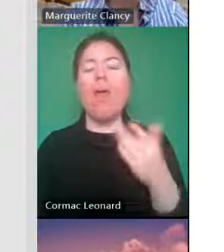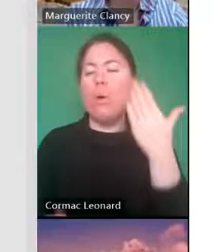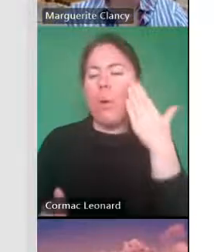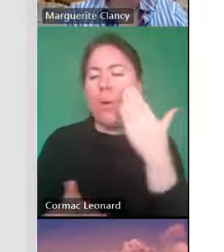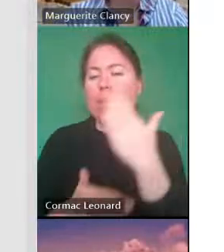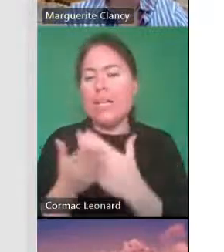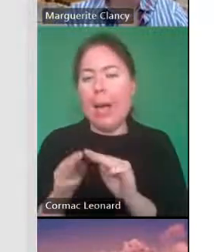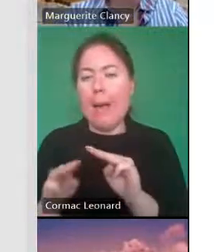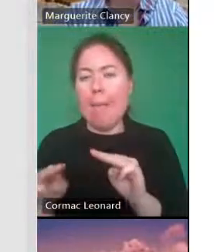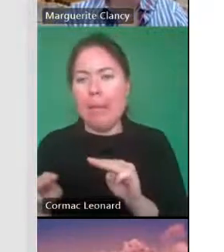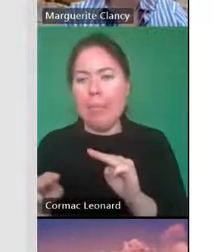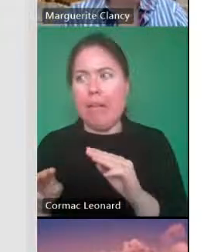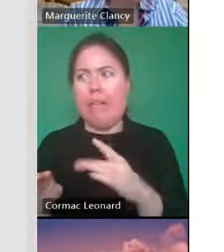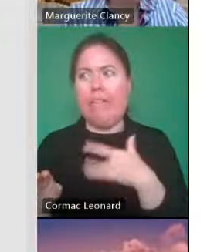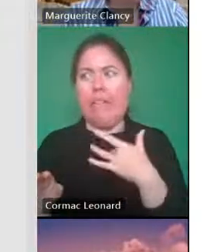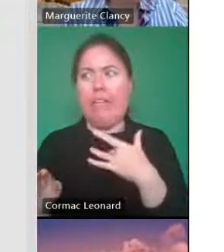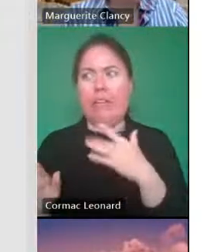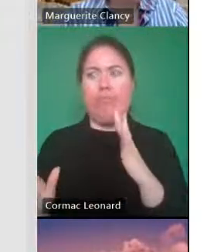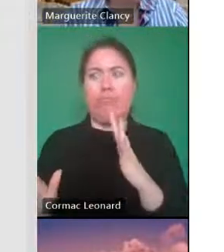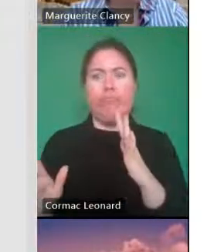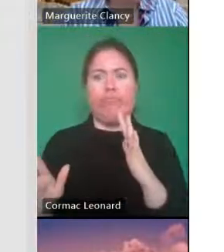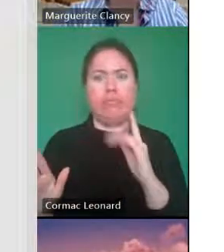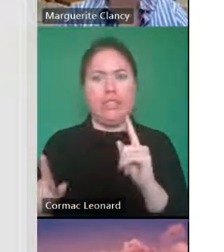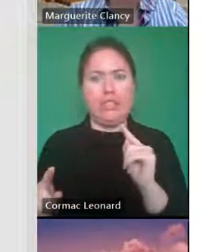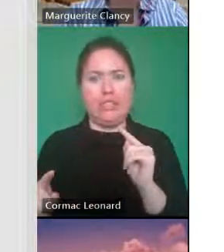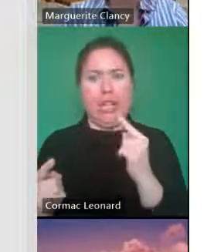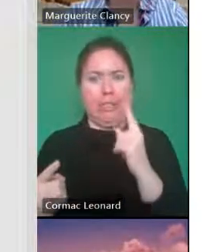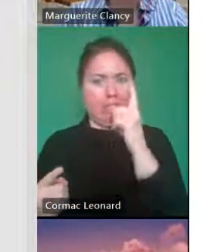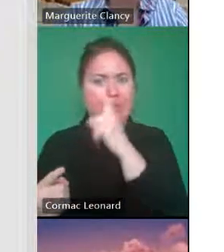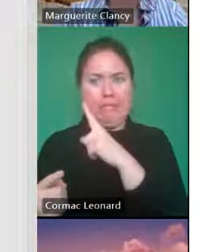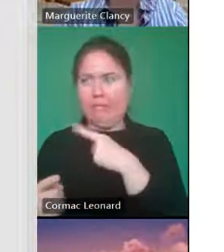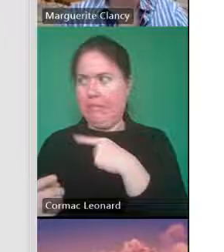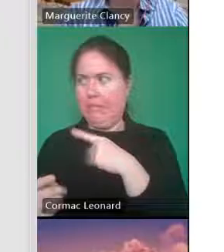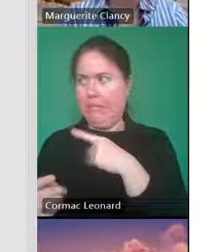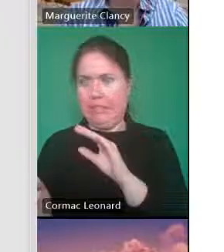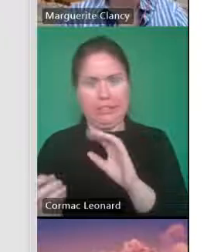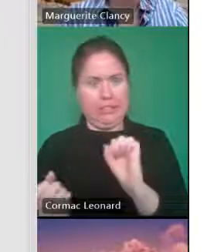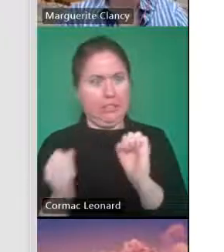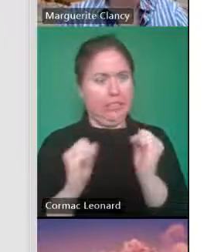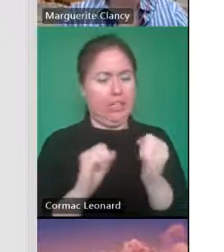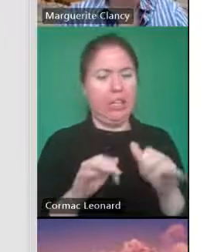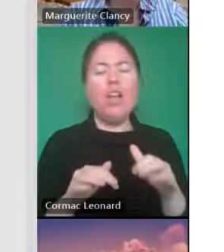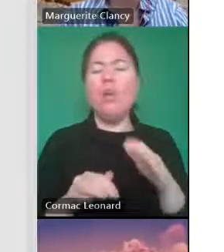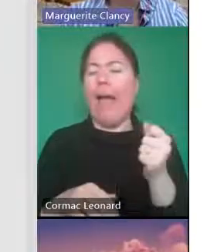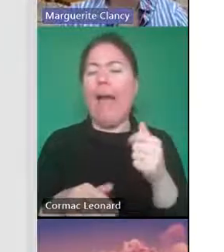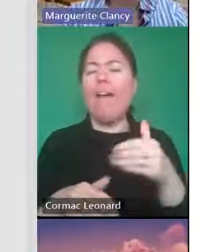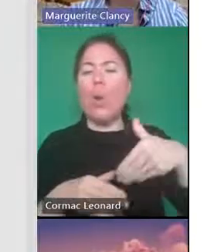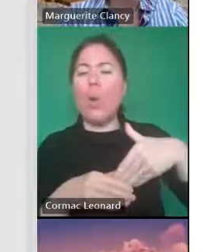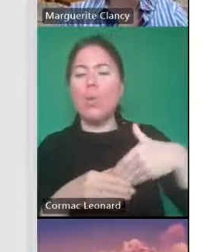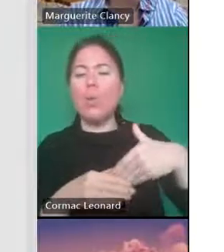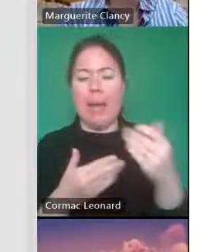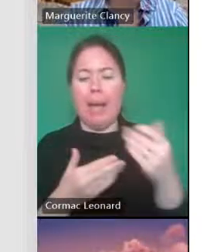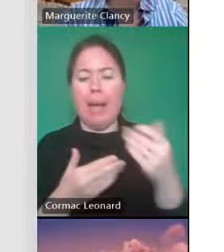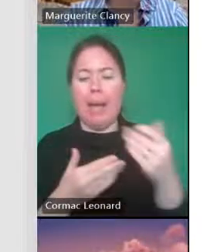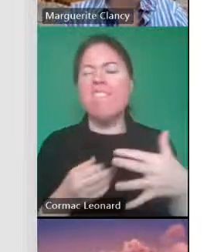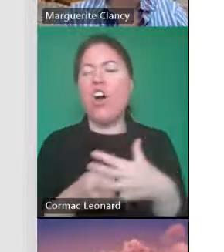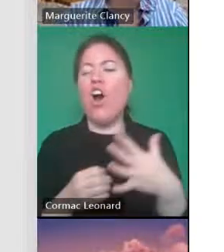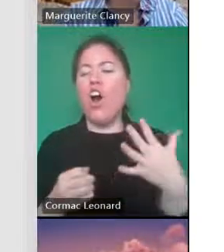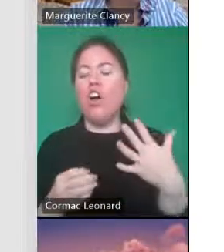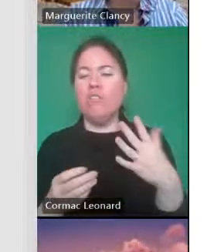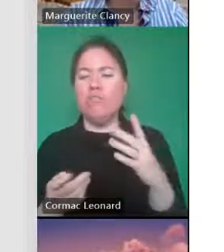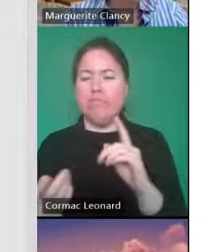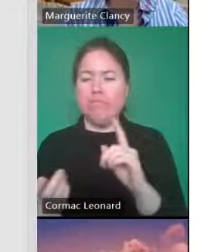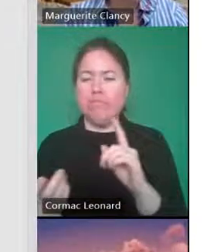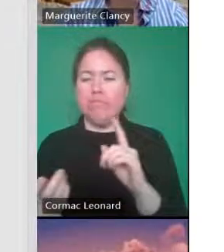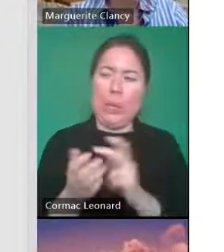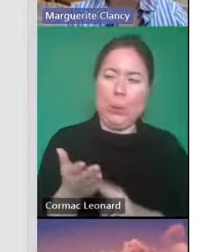people may be challenged in terms of the transition. So we do have a 2-month transition period, but it's certainly on the community referrals. We